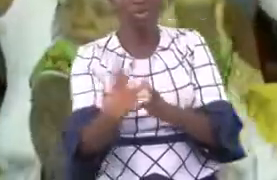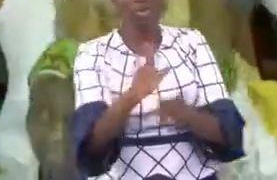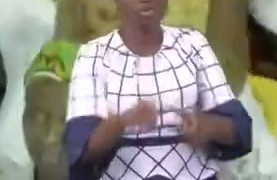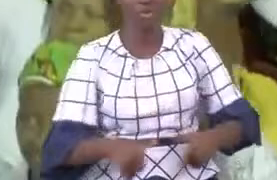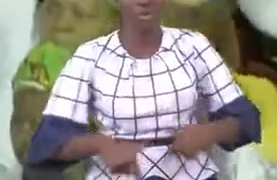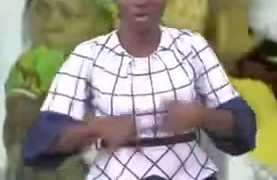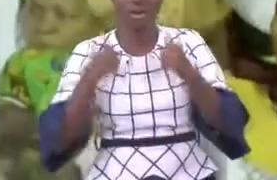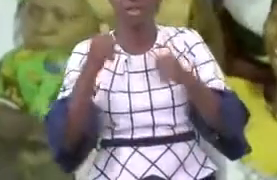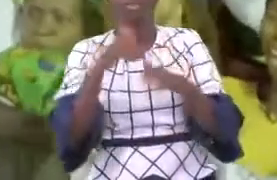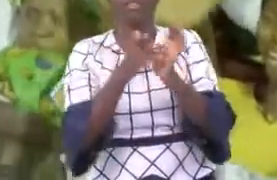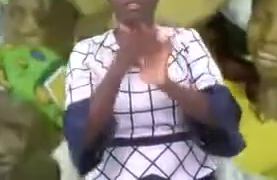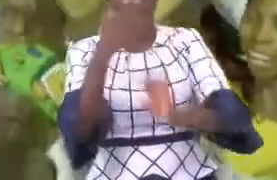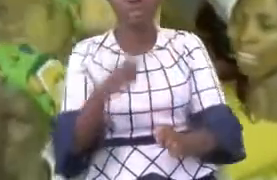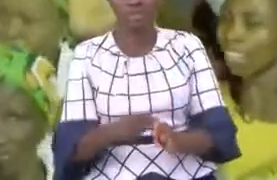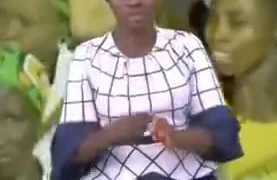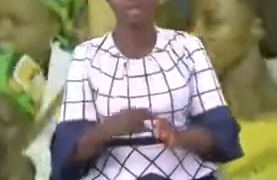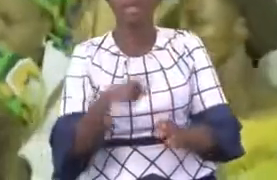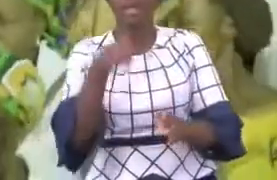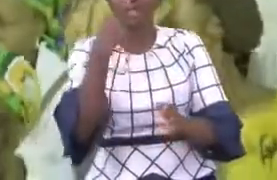life.